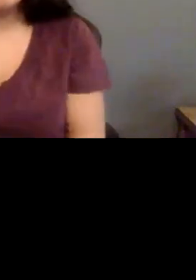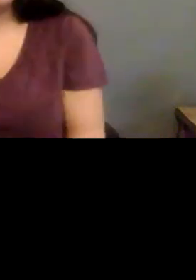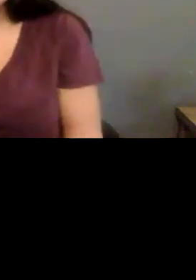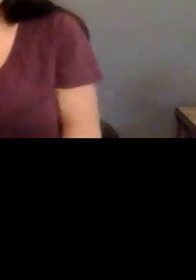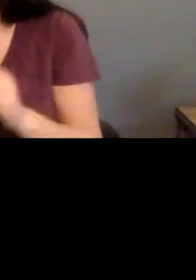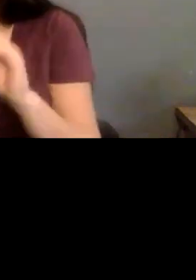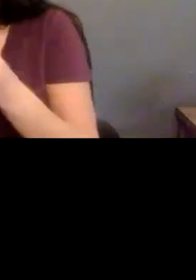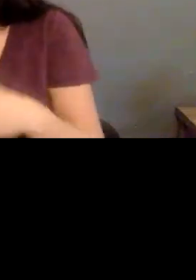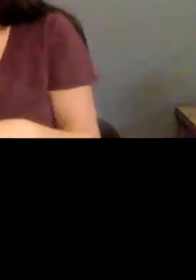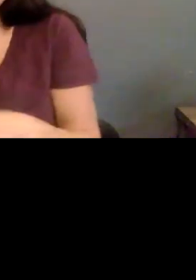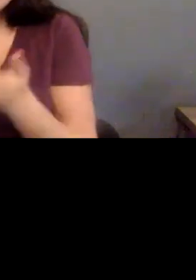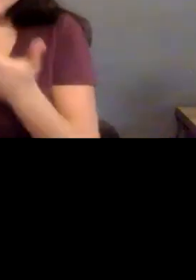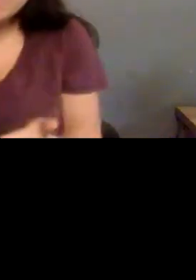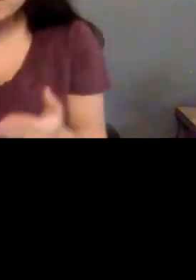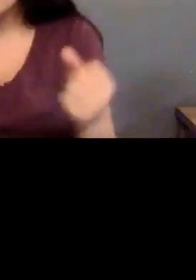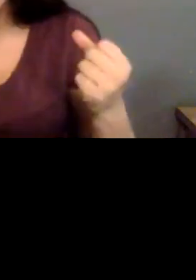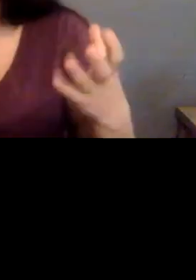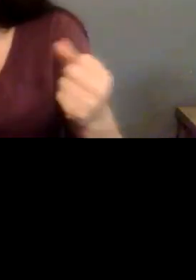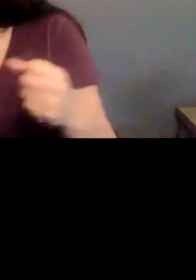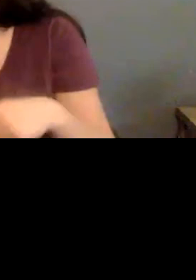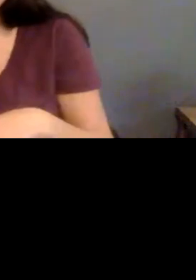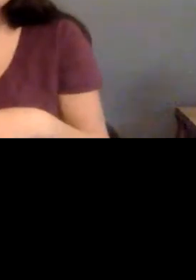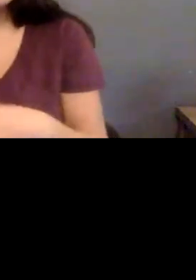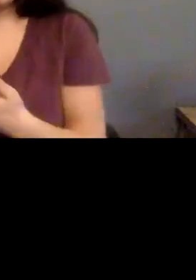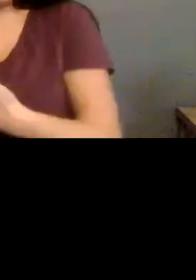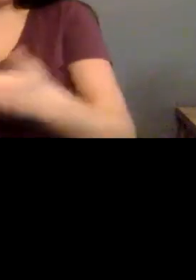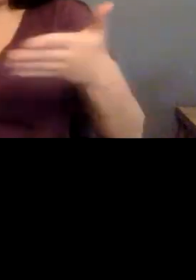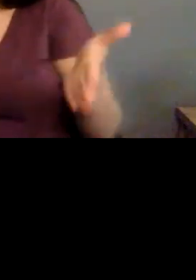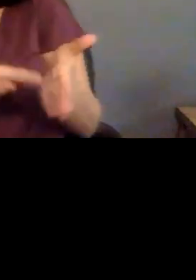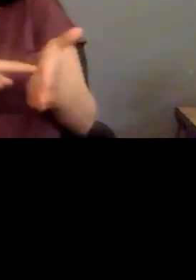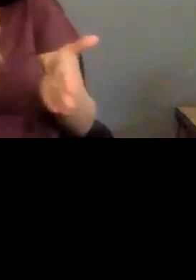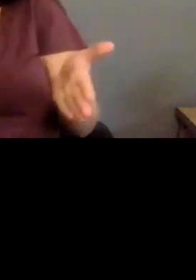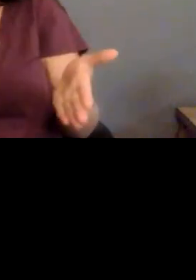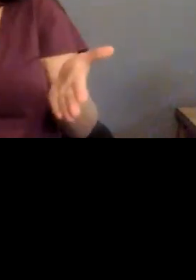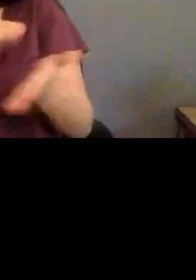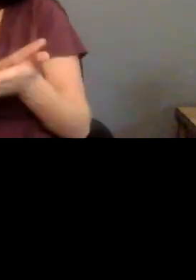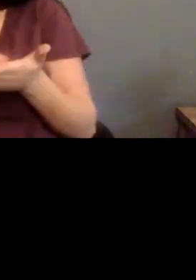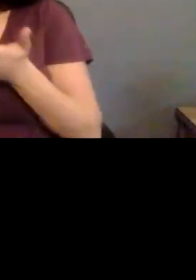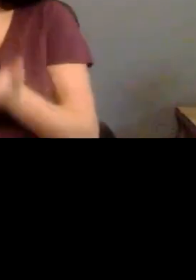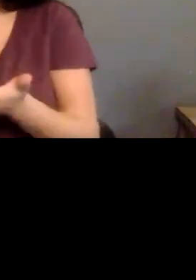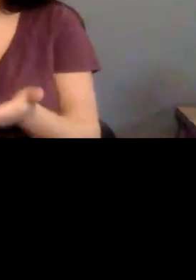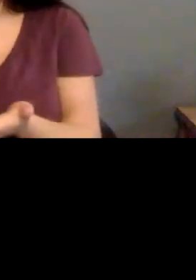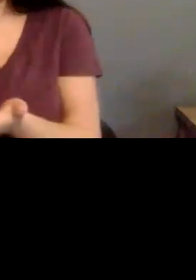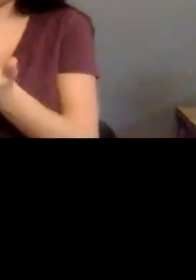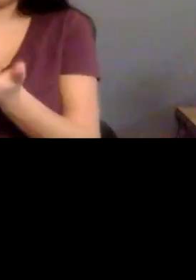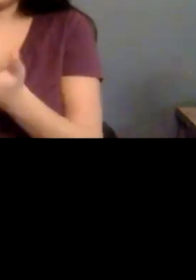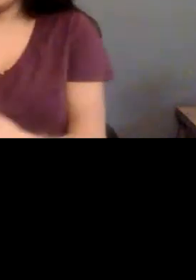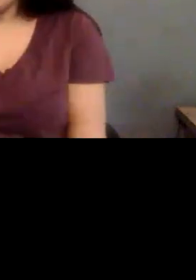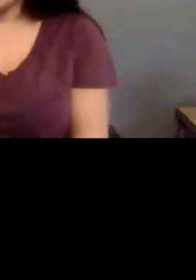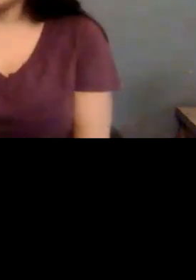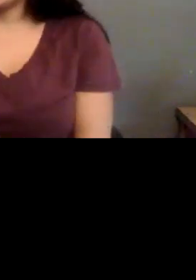or hearing therapists who know sign language. As long as we have a list that can help people find that treatment, then I imagine CBT-TS can be